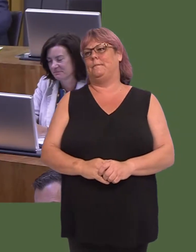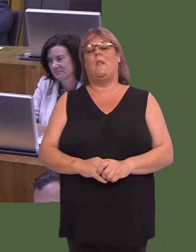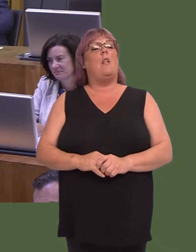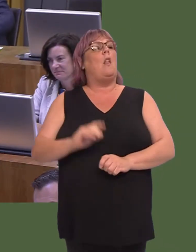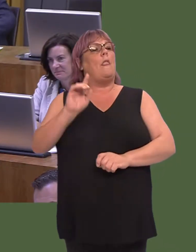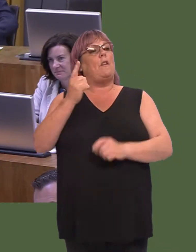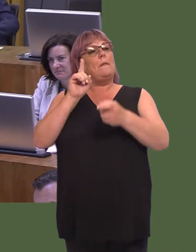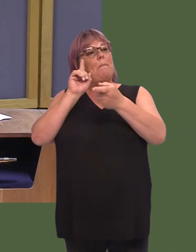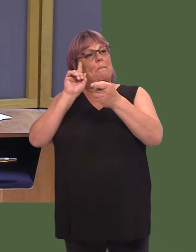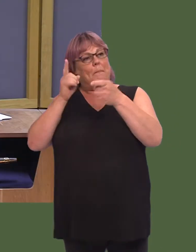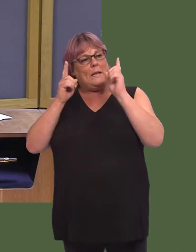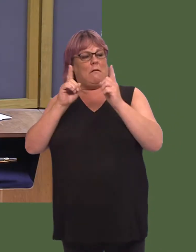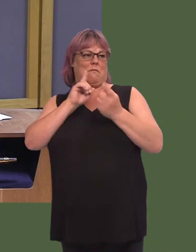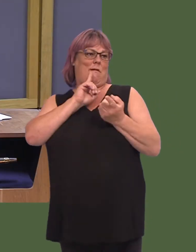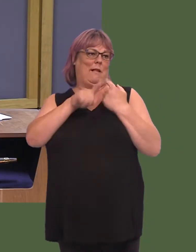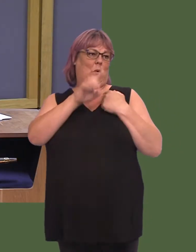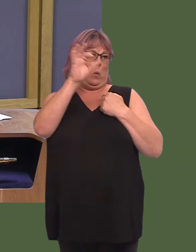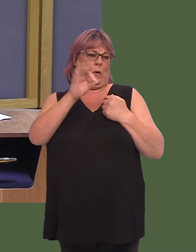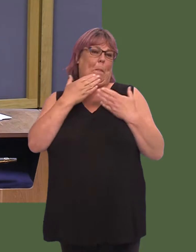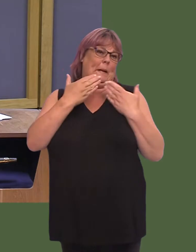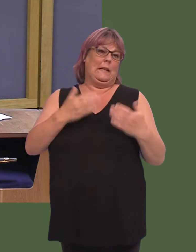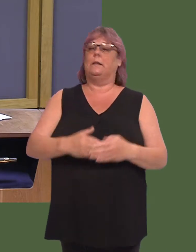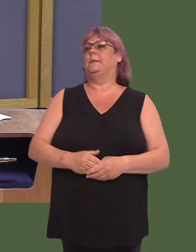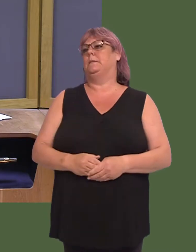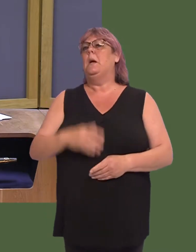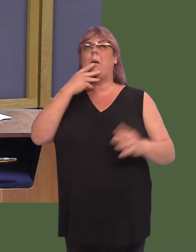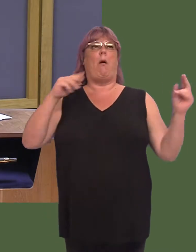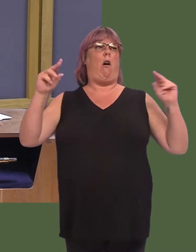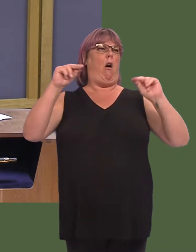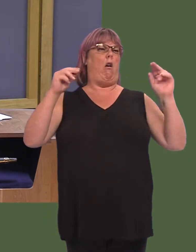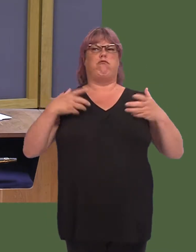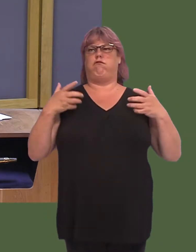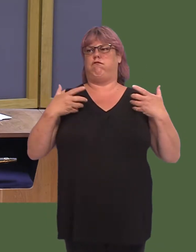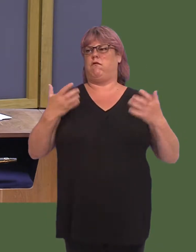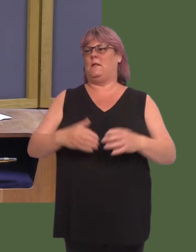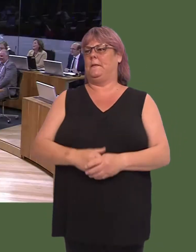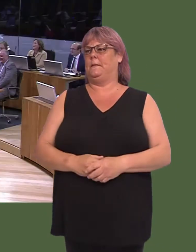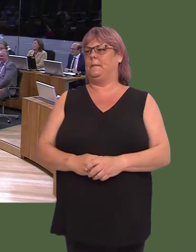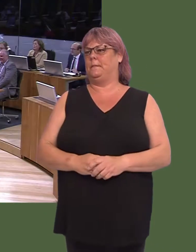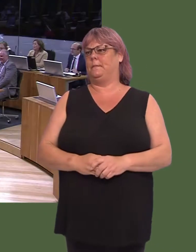The First Minister is answering the question, please.